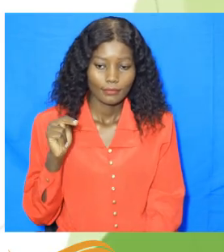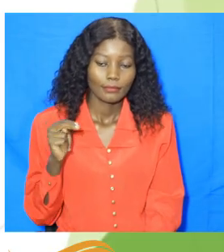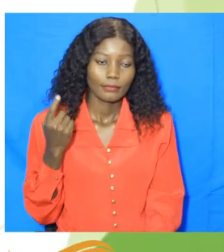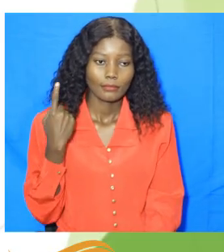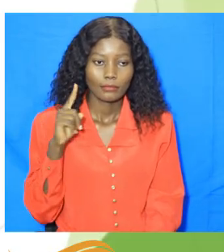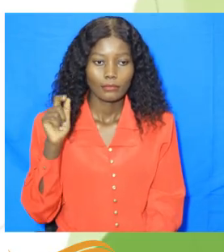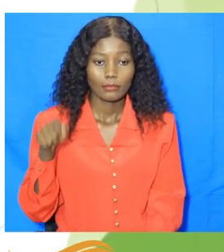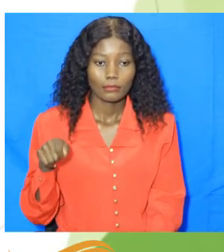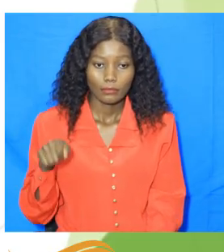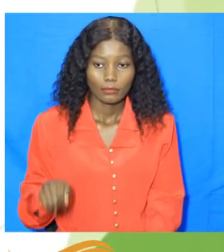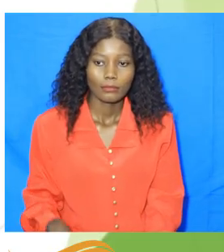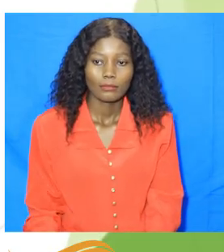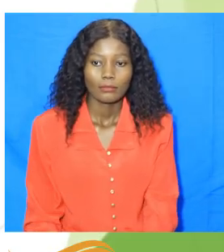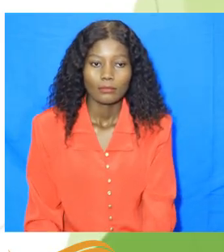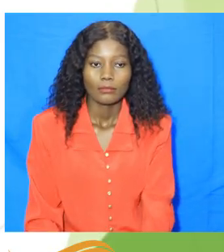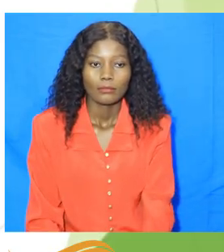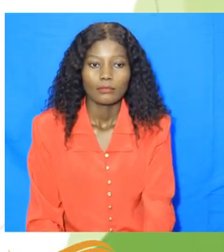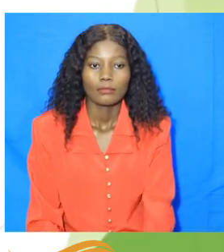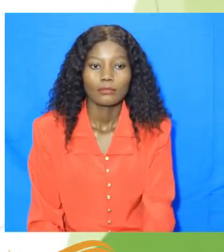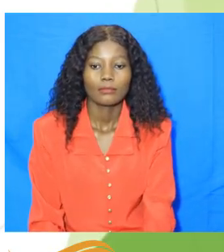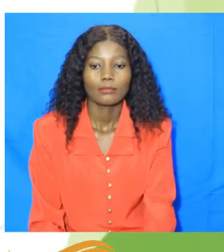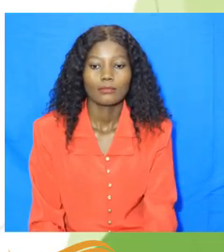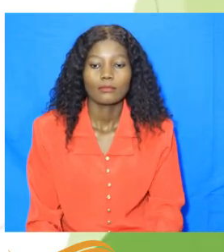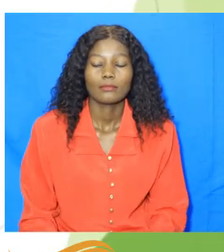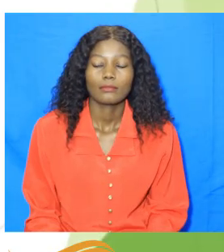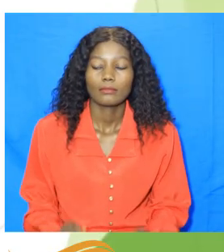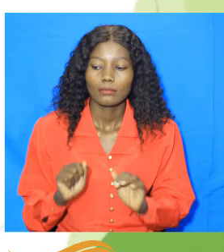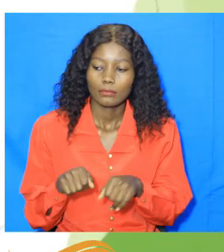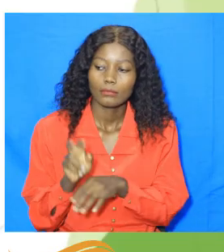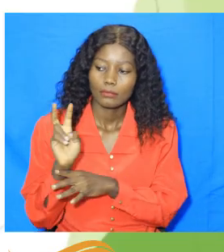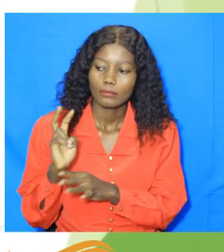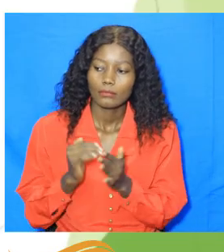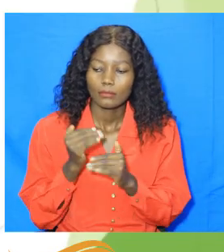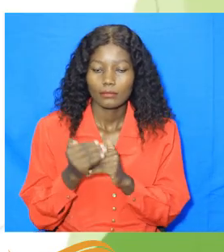judge. So as you can see in